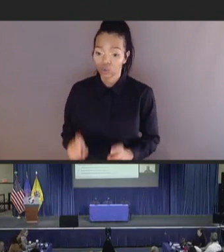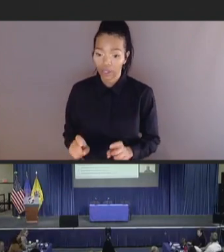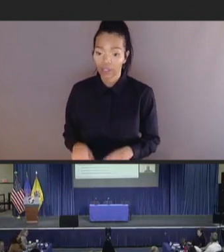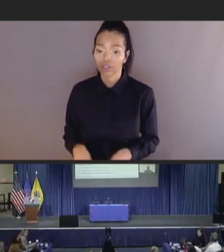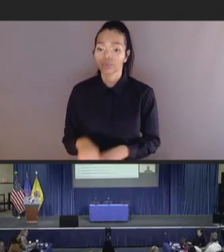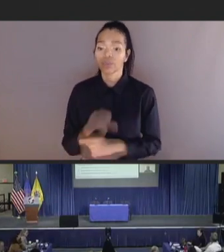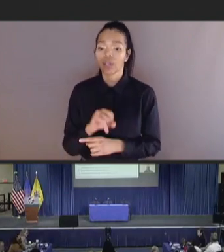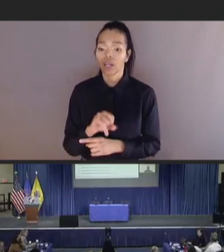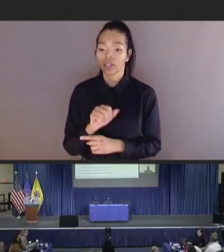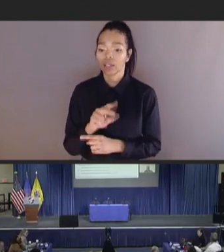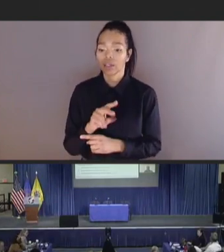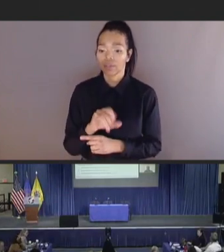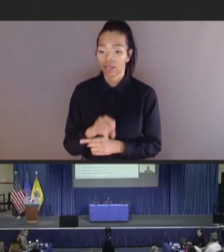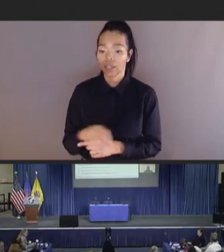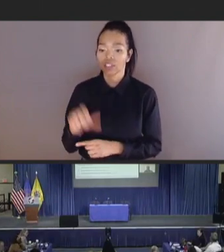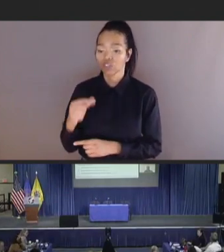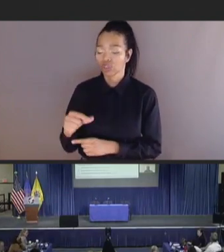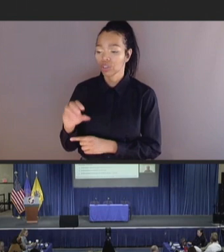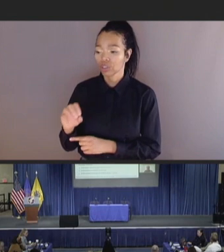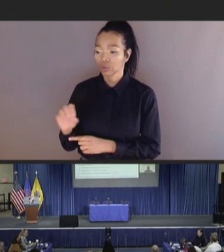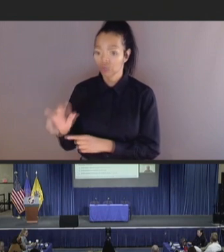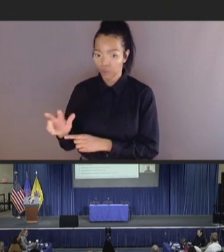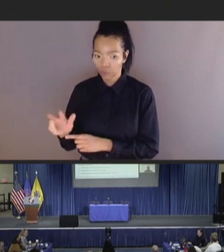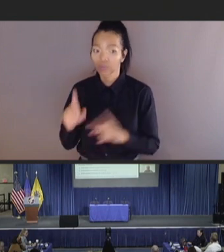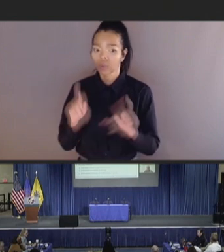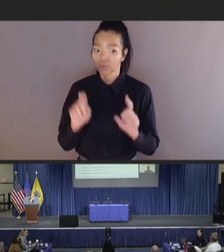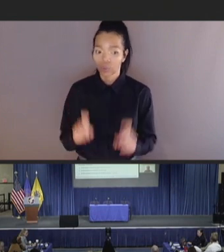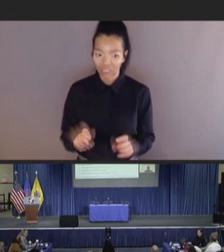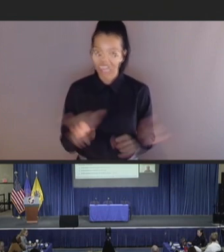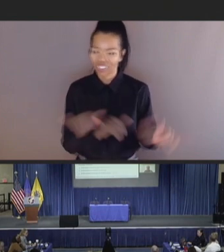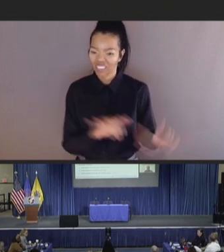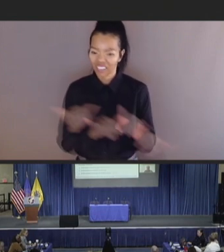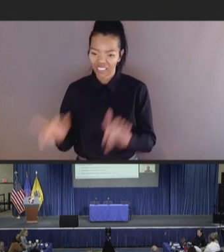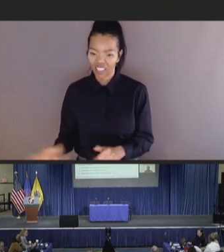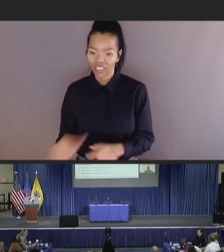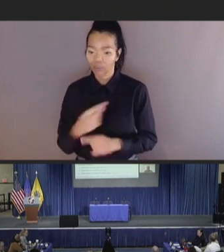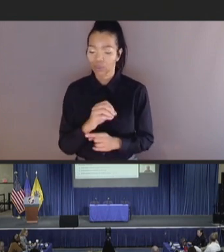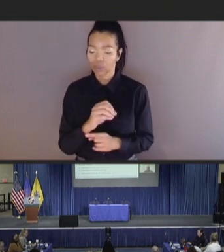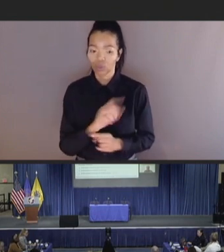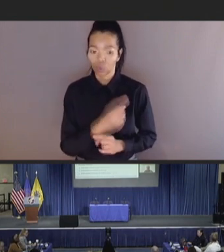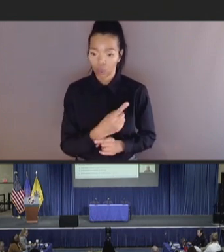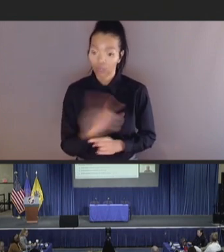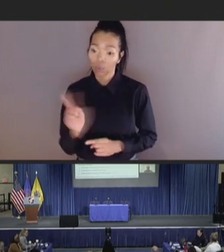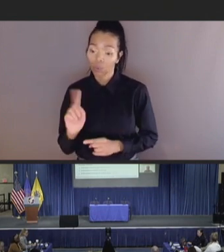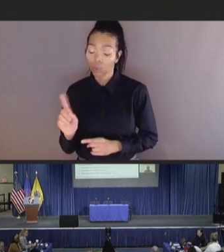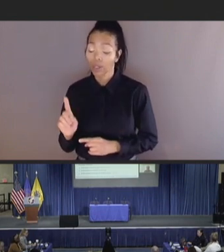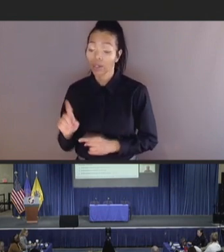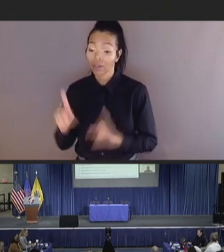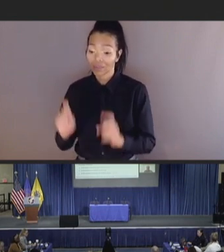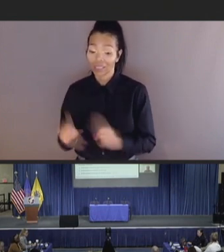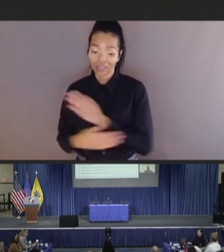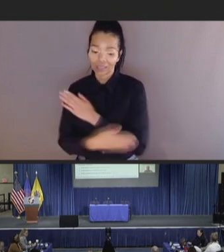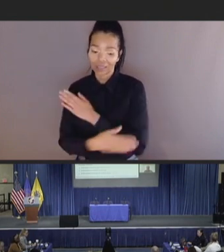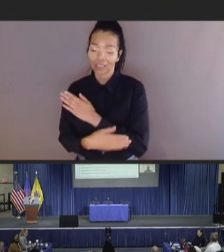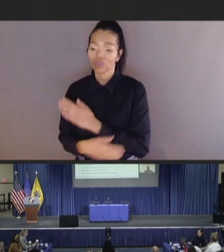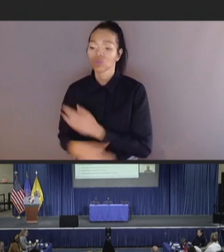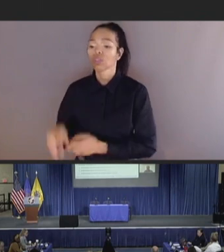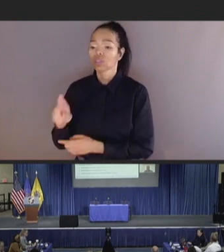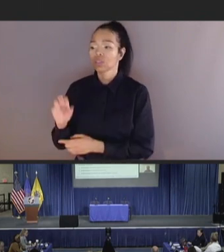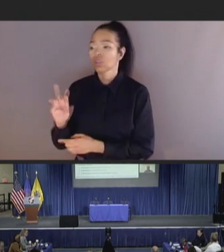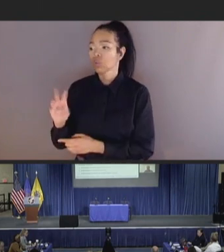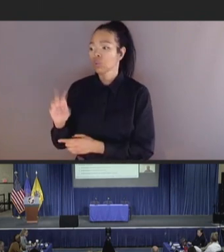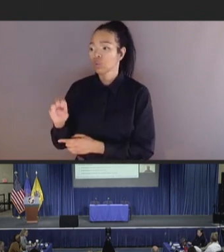we tested the same priming immunogen as in G001. We tested it in Rwanda and South Africa, and we're preparing that